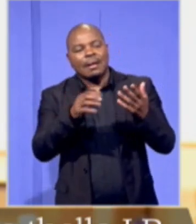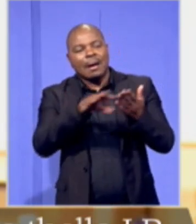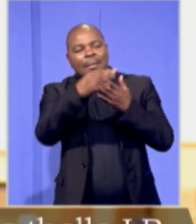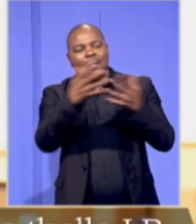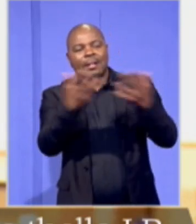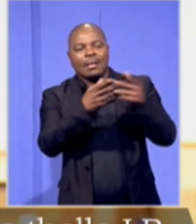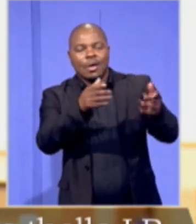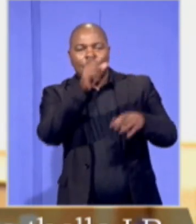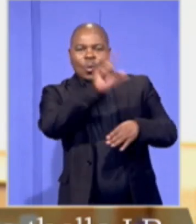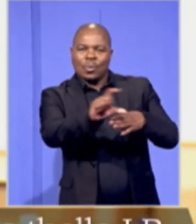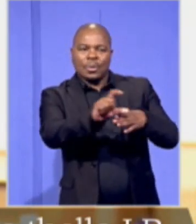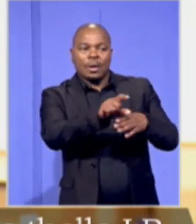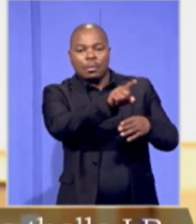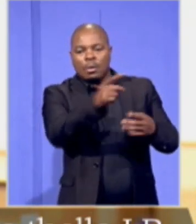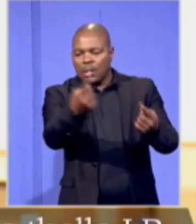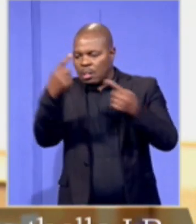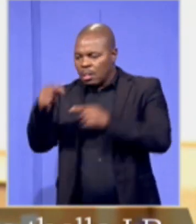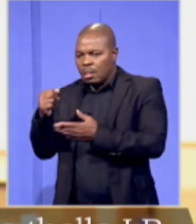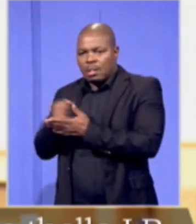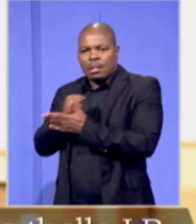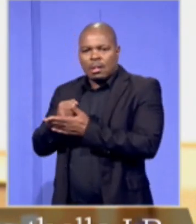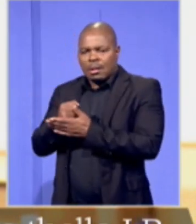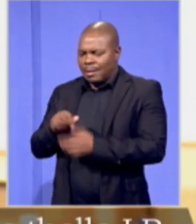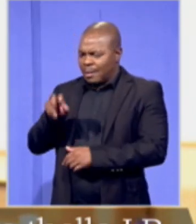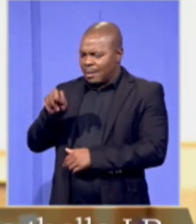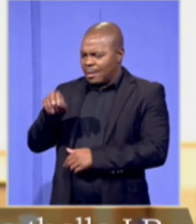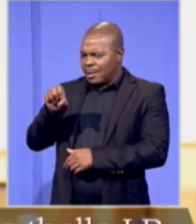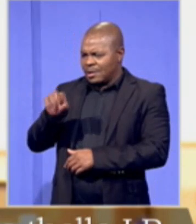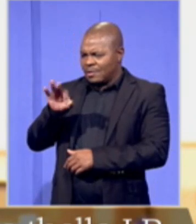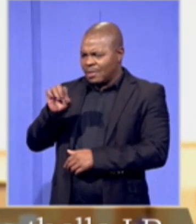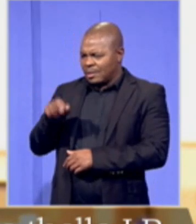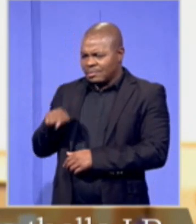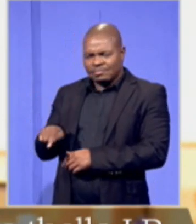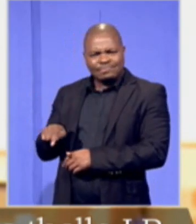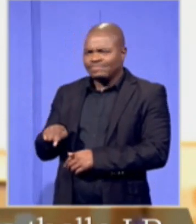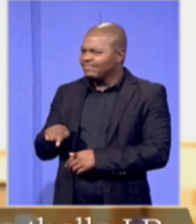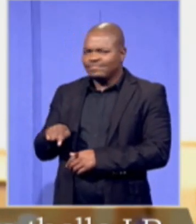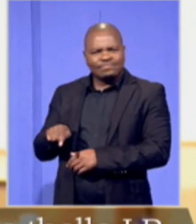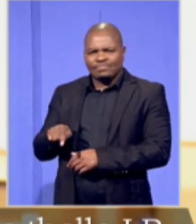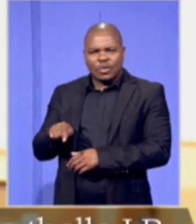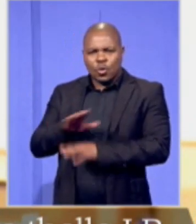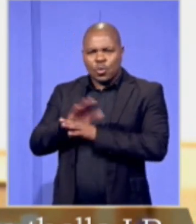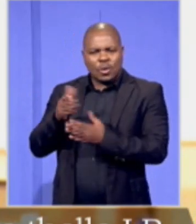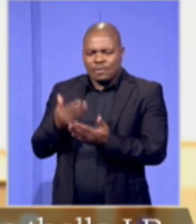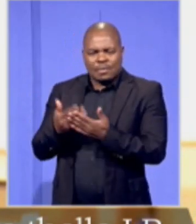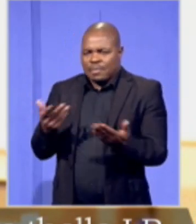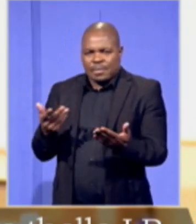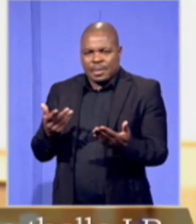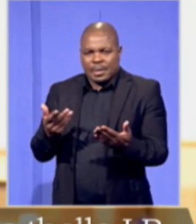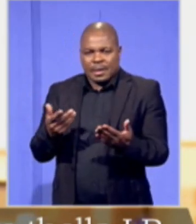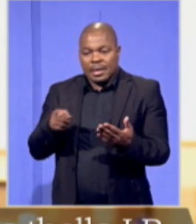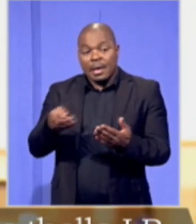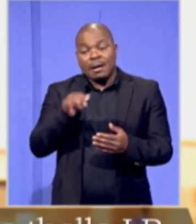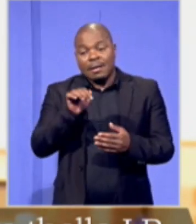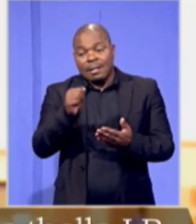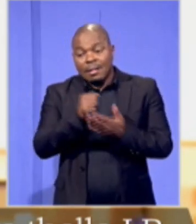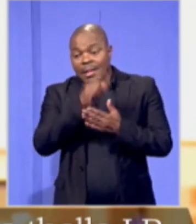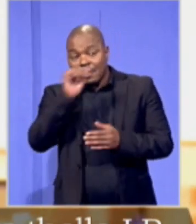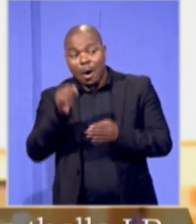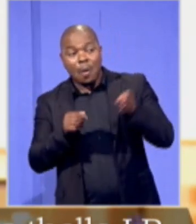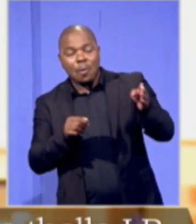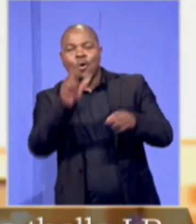here, when they try to register, we found out the NSFAS is not available on the university, but it's in college. And then